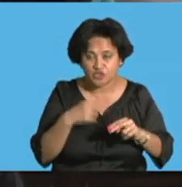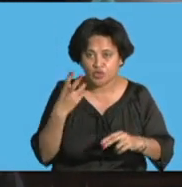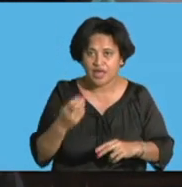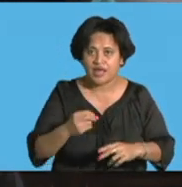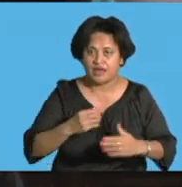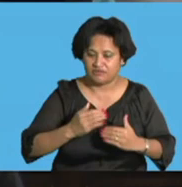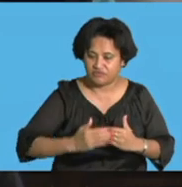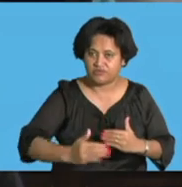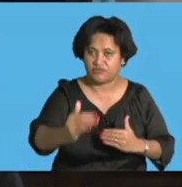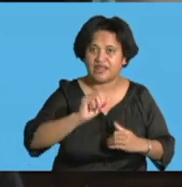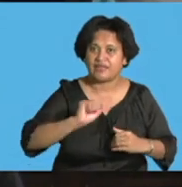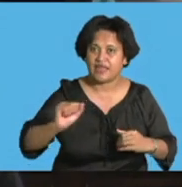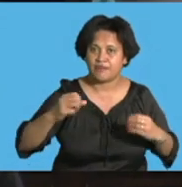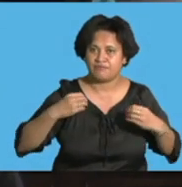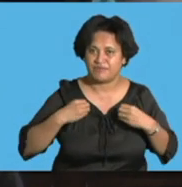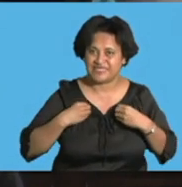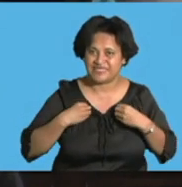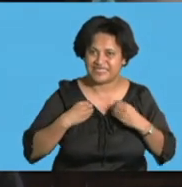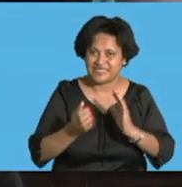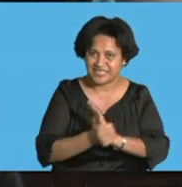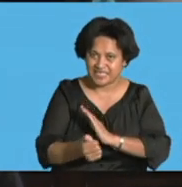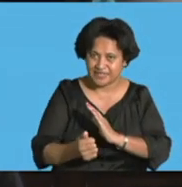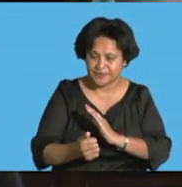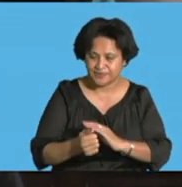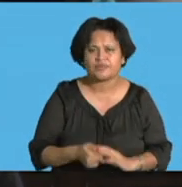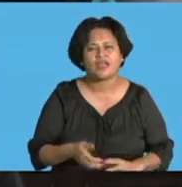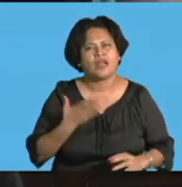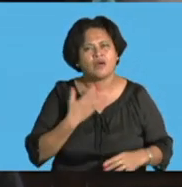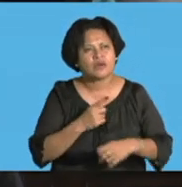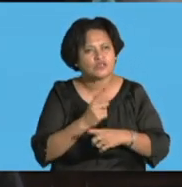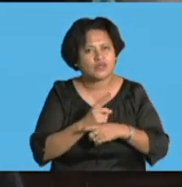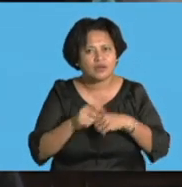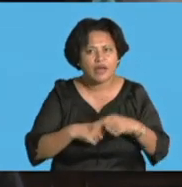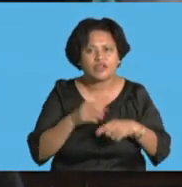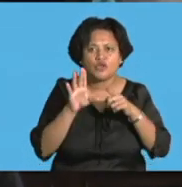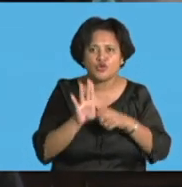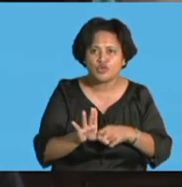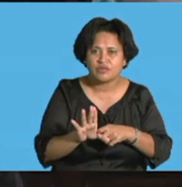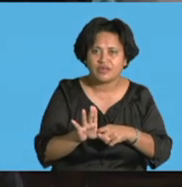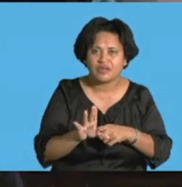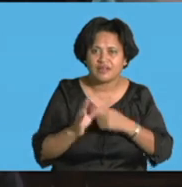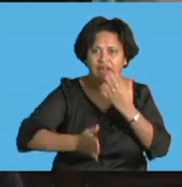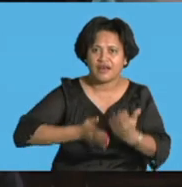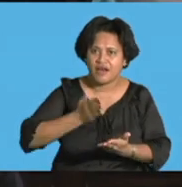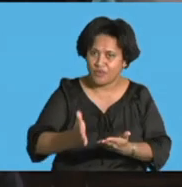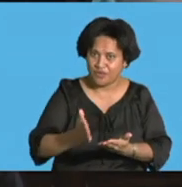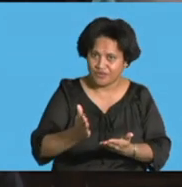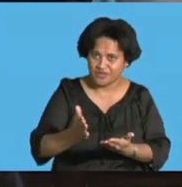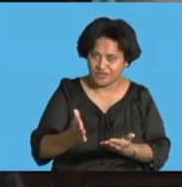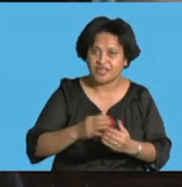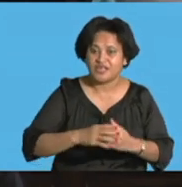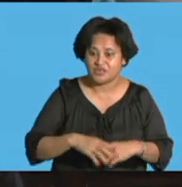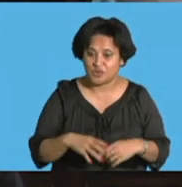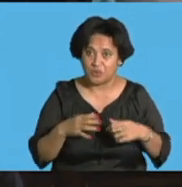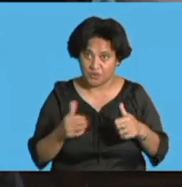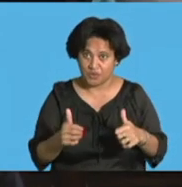also welcome the development of a National Youth Awards event in the next financial year. It will shine a spotlight